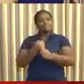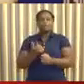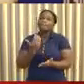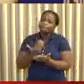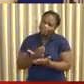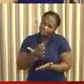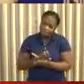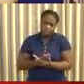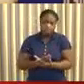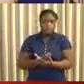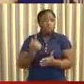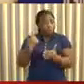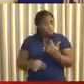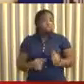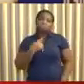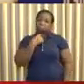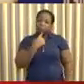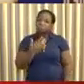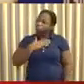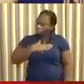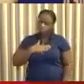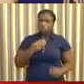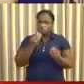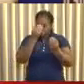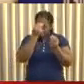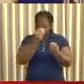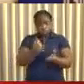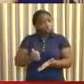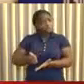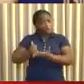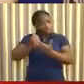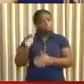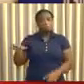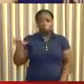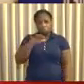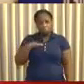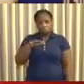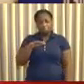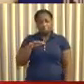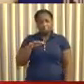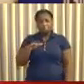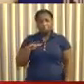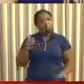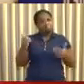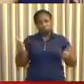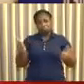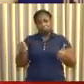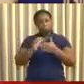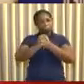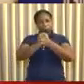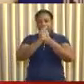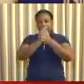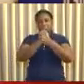Mingpanyofai, mibi ninke, nye yeno, ibawa wofen, Mihanye, Afio,